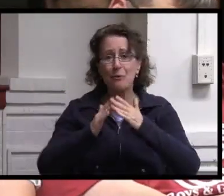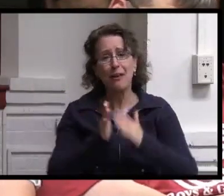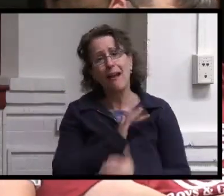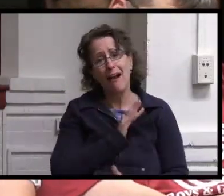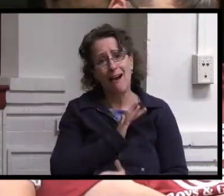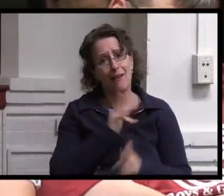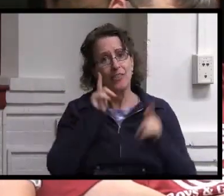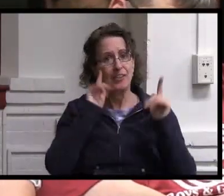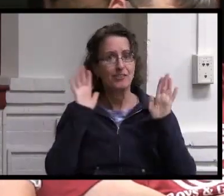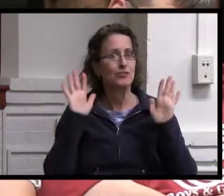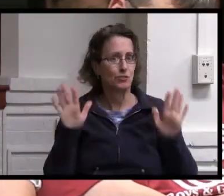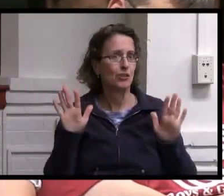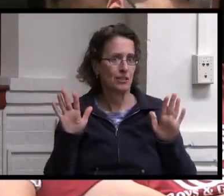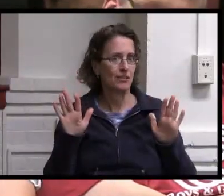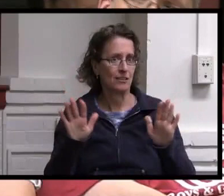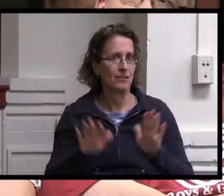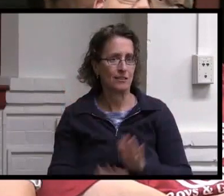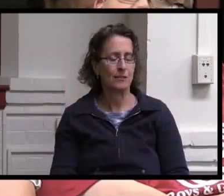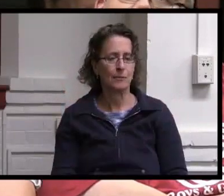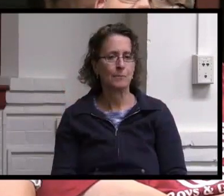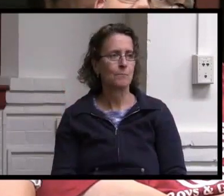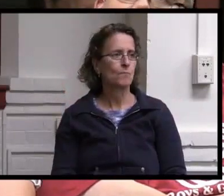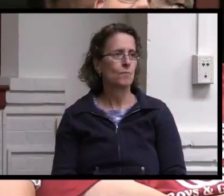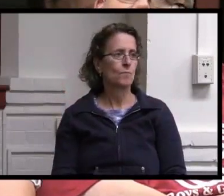Several times on my way through the